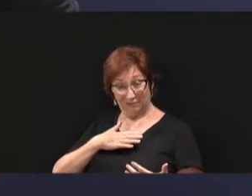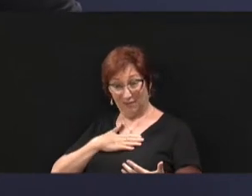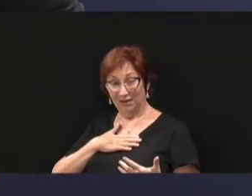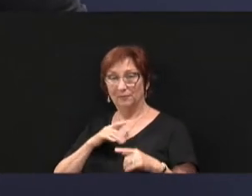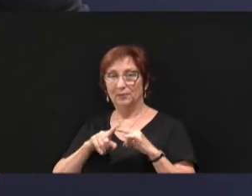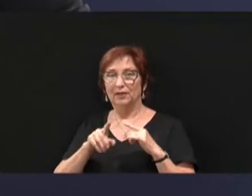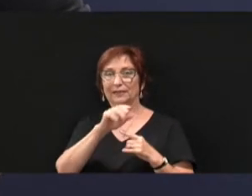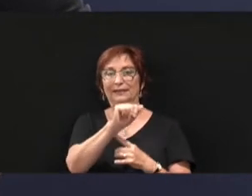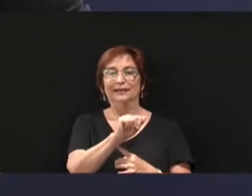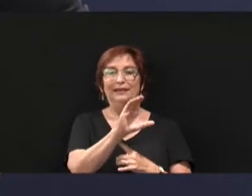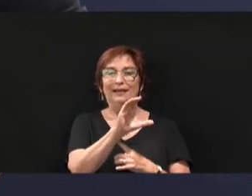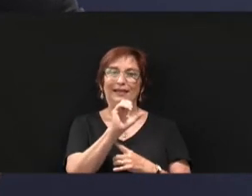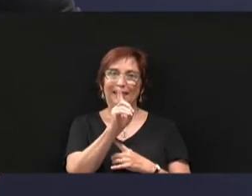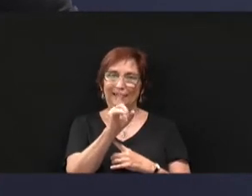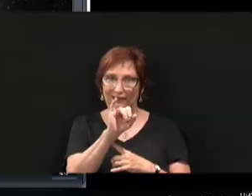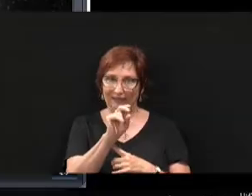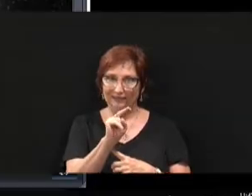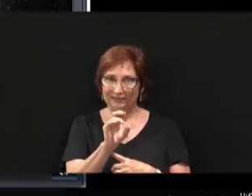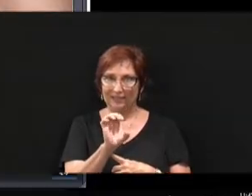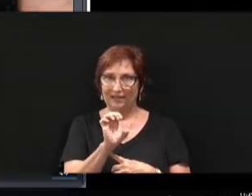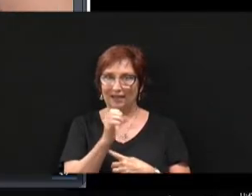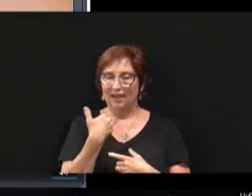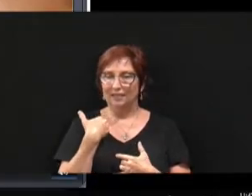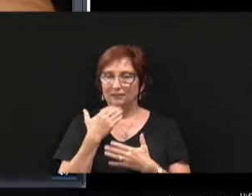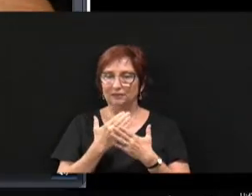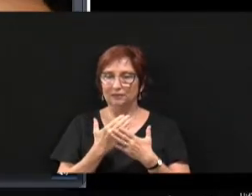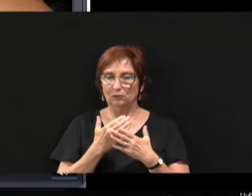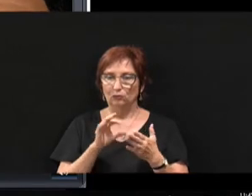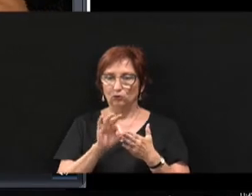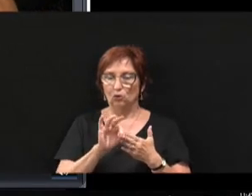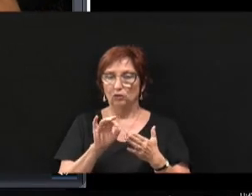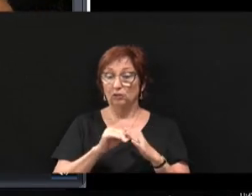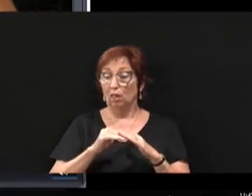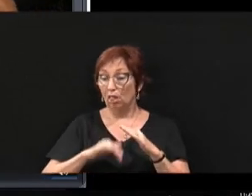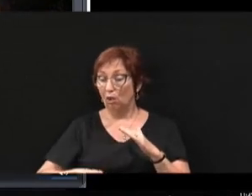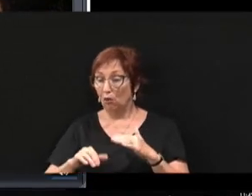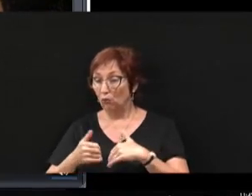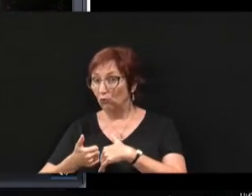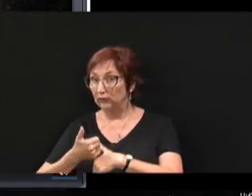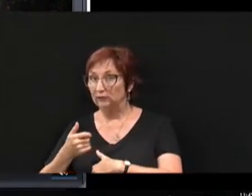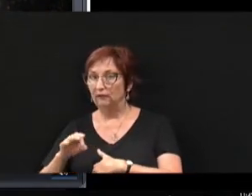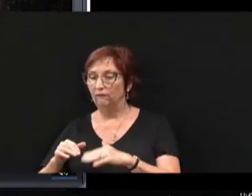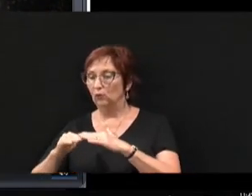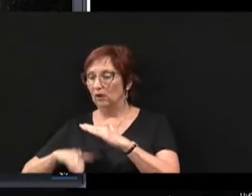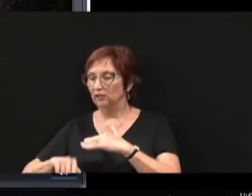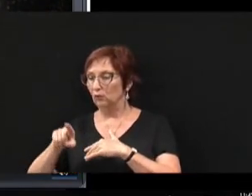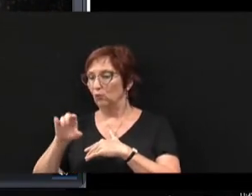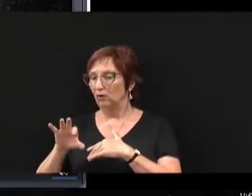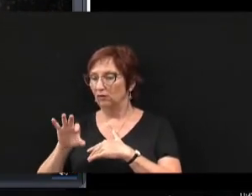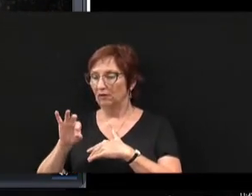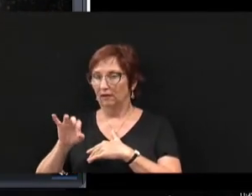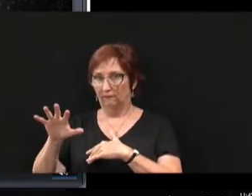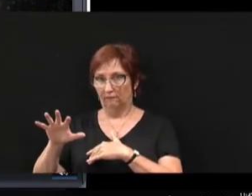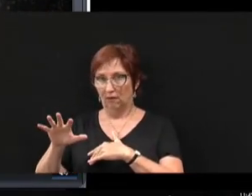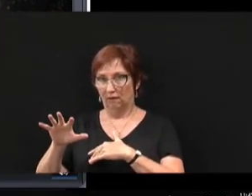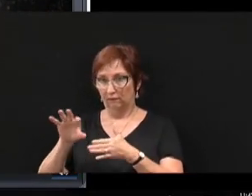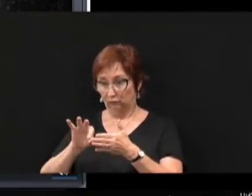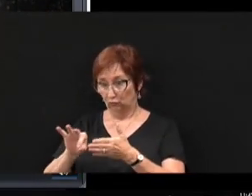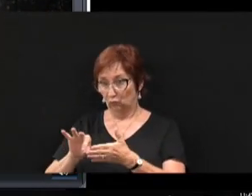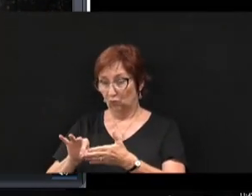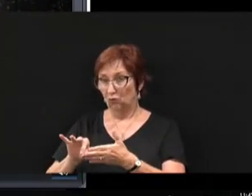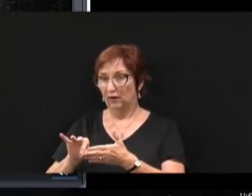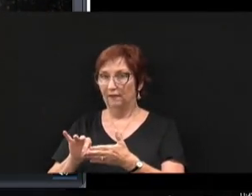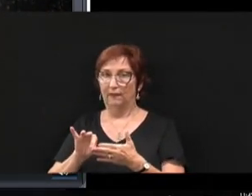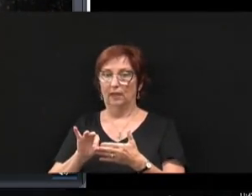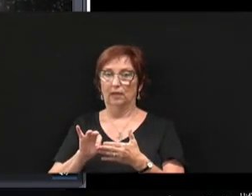Acadience had some scores where low risk was if you were less than 195. And at